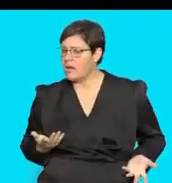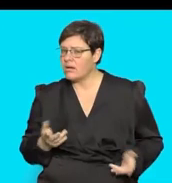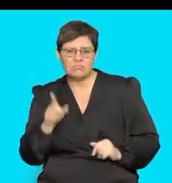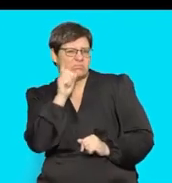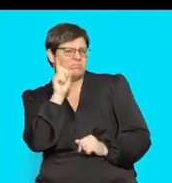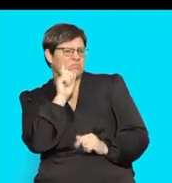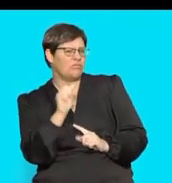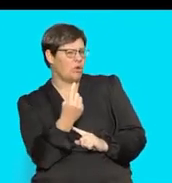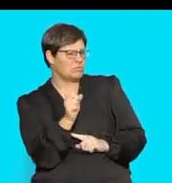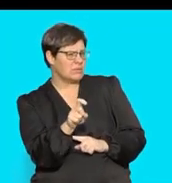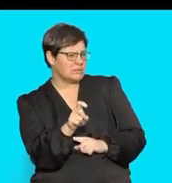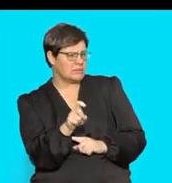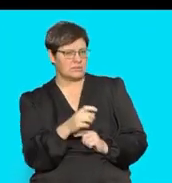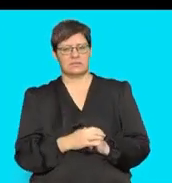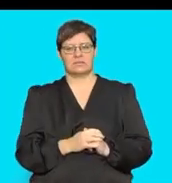for?